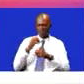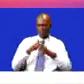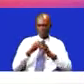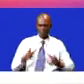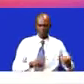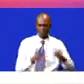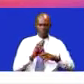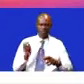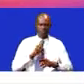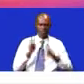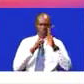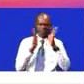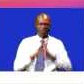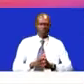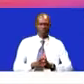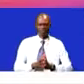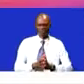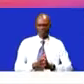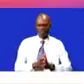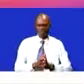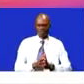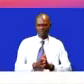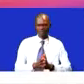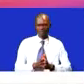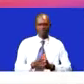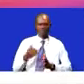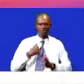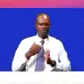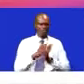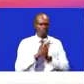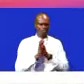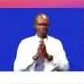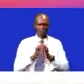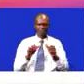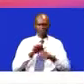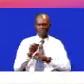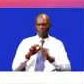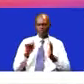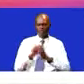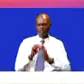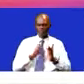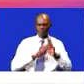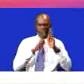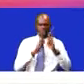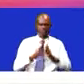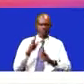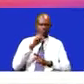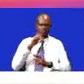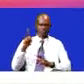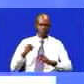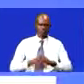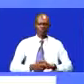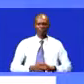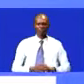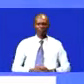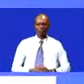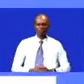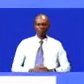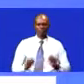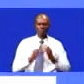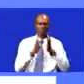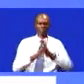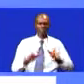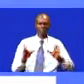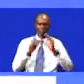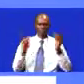Lolwe. Jafwam marwa Felo Goblis Ochieng nikod ler mathoth kaluwore kod lipod nero. Jotend